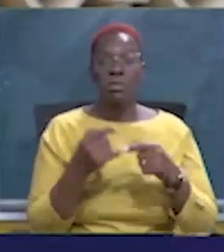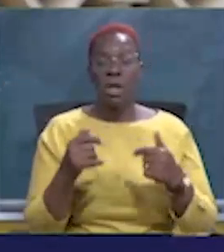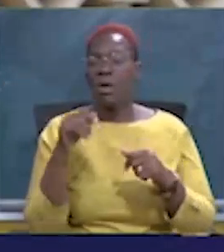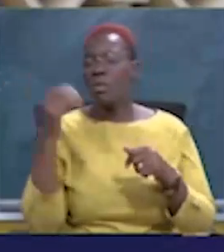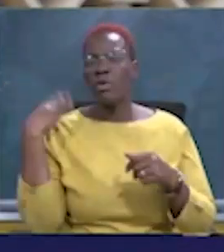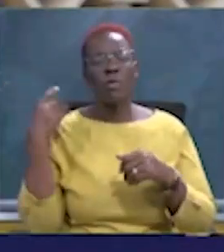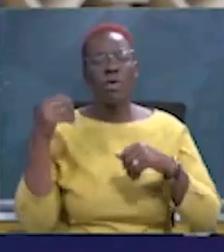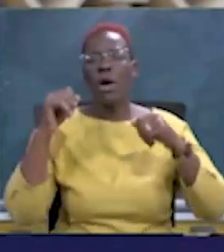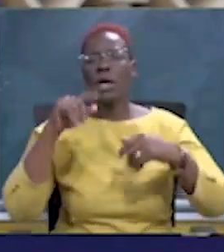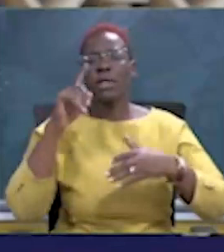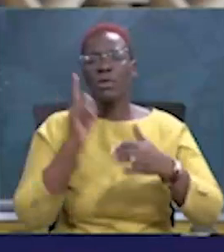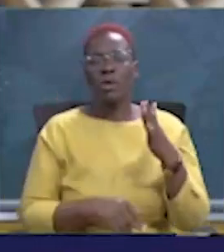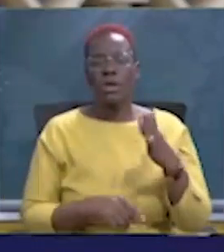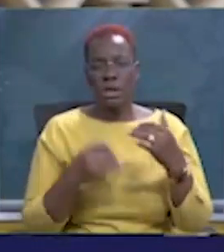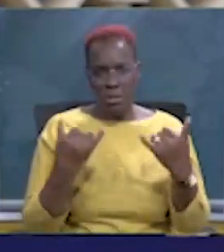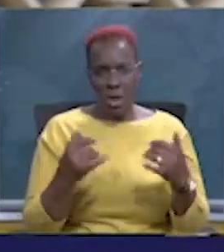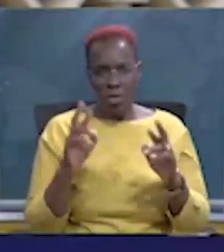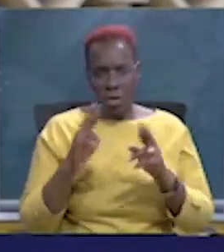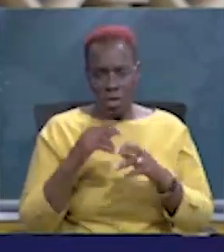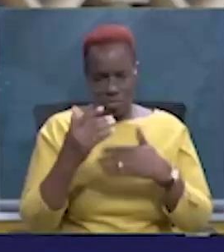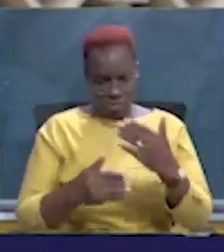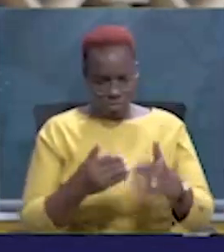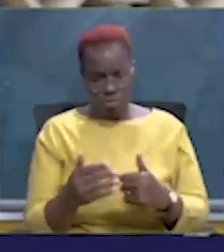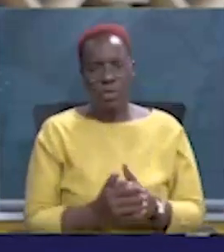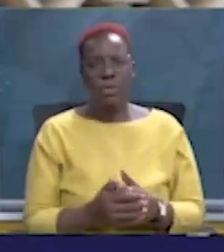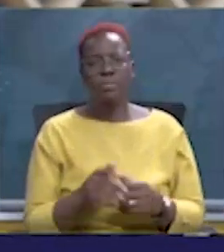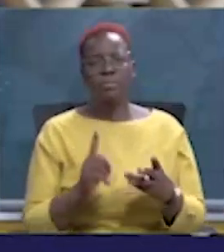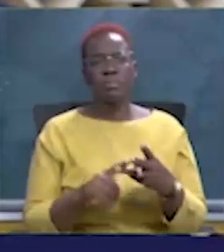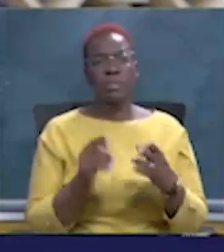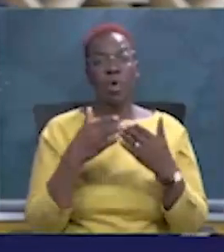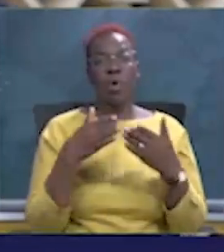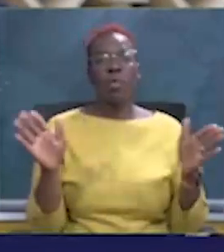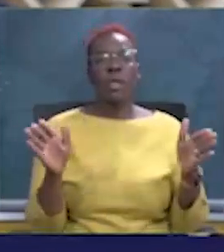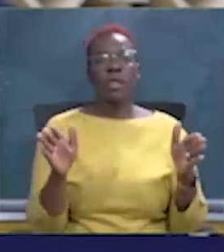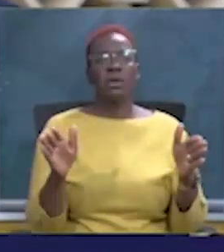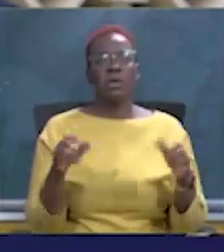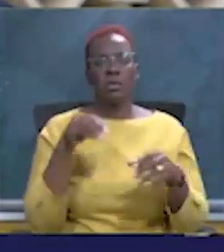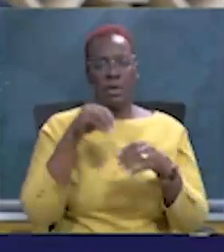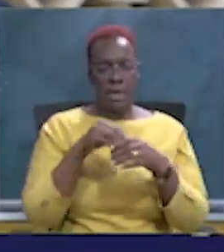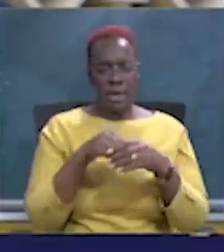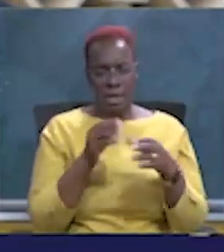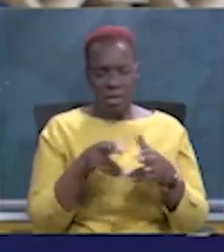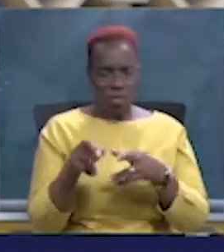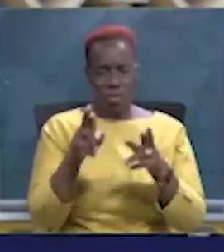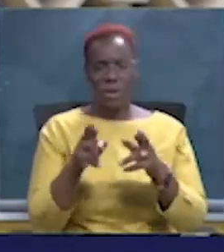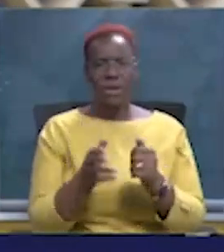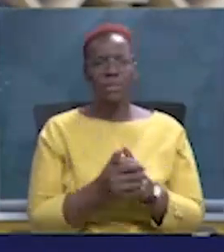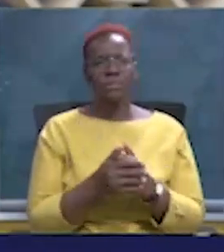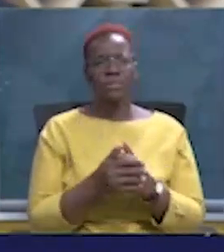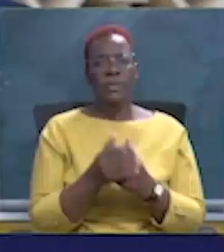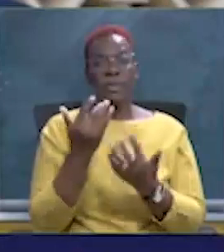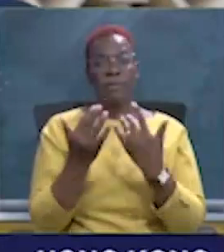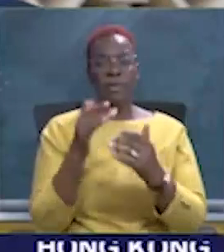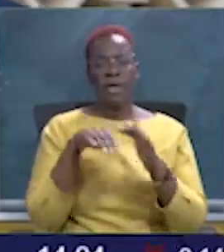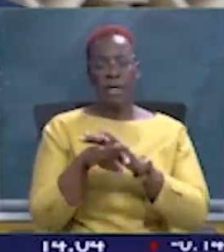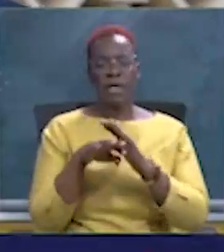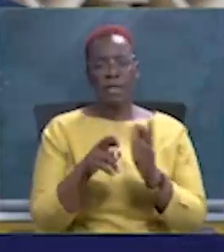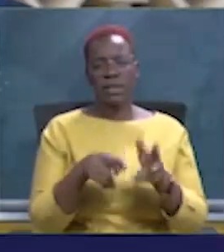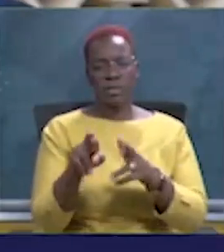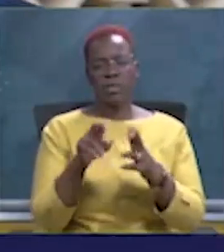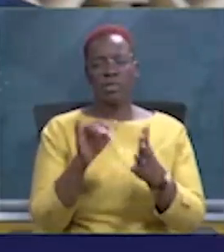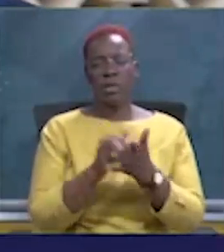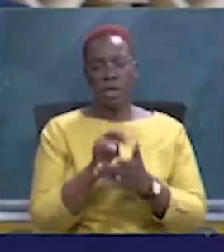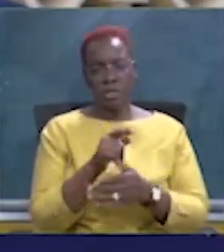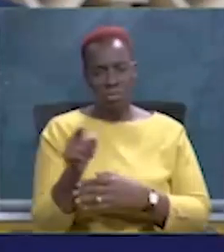already in progress is the opening up of the inner roads, the fire access roads, so that